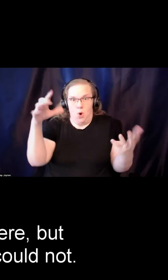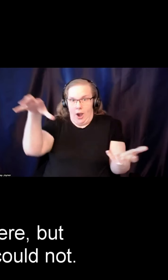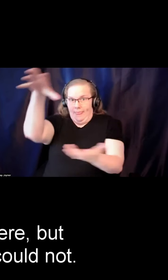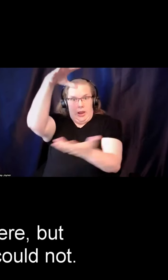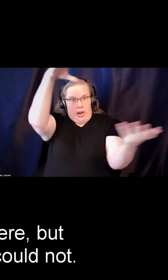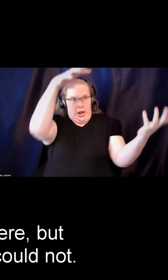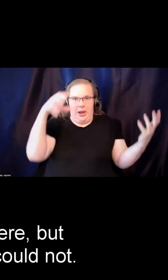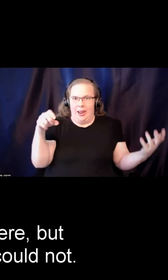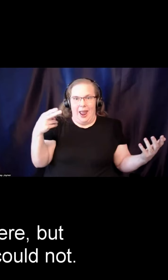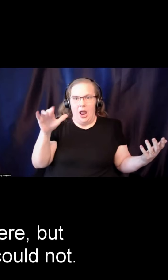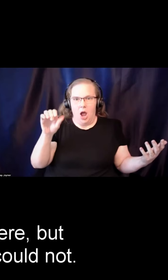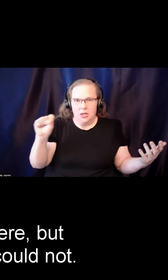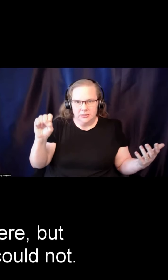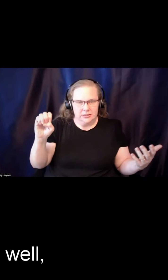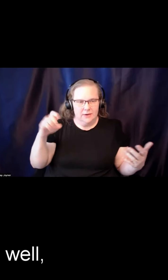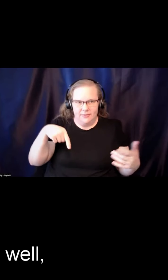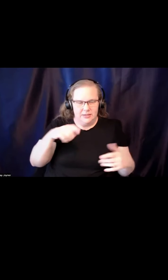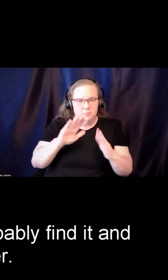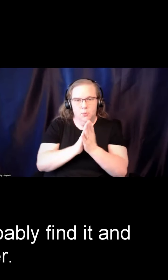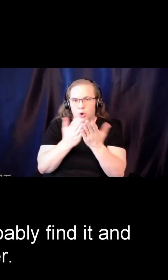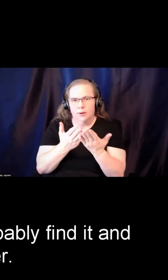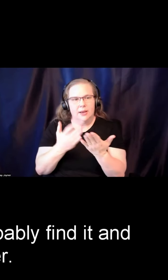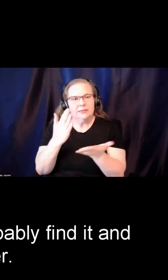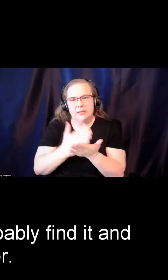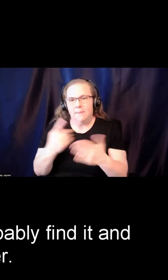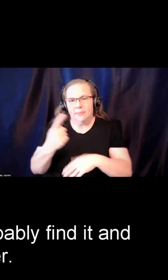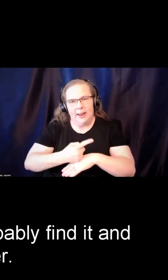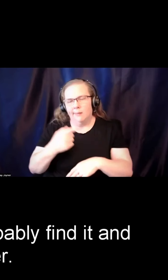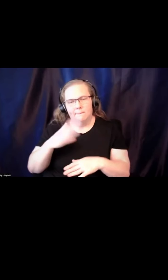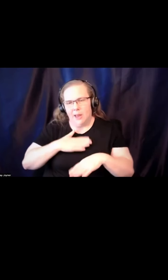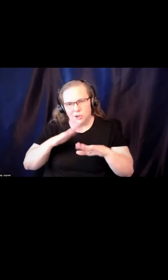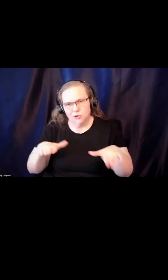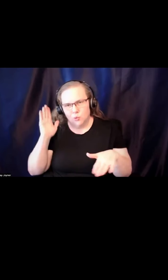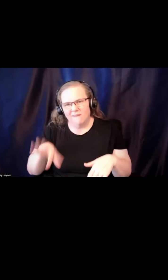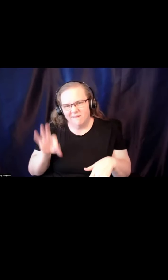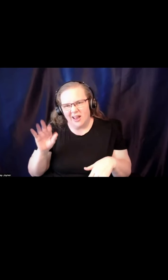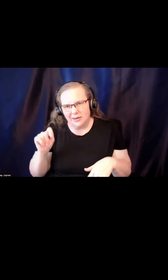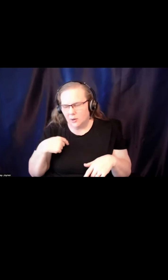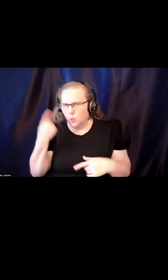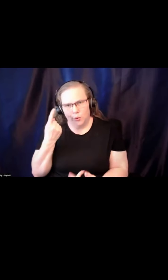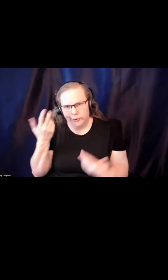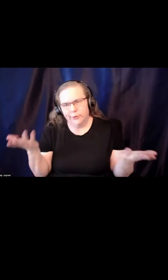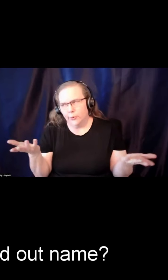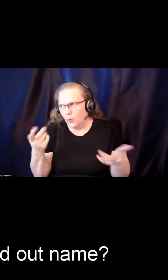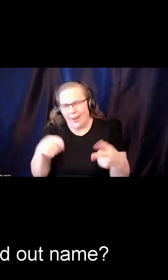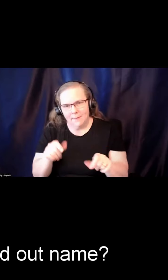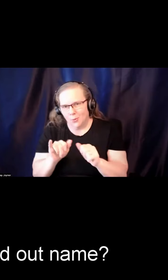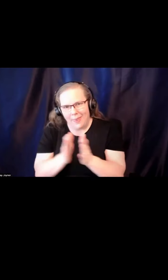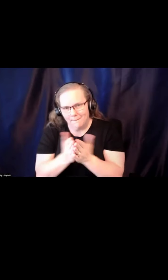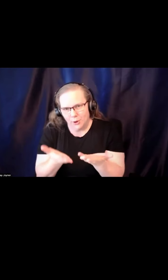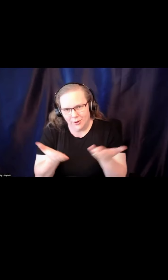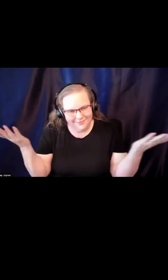somewhere, but I could not someday. Well, my children will probably find it and wonder about it. So Scratched